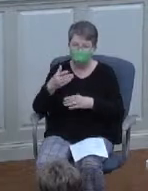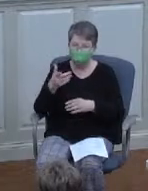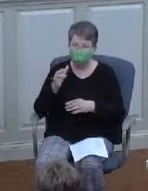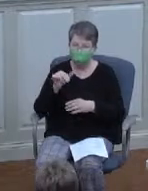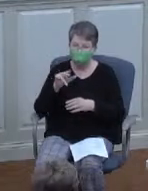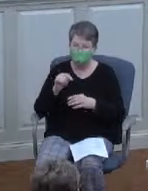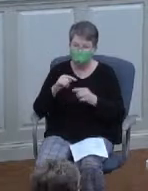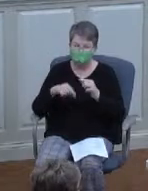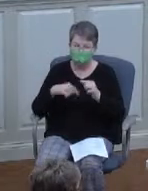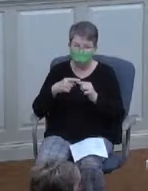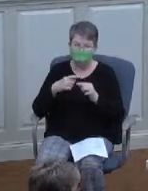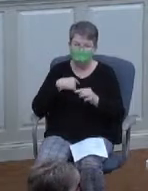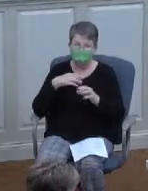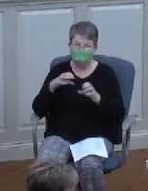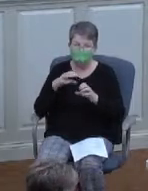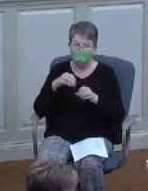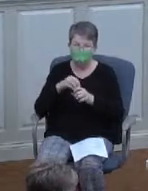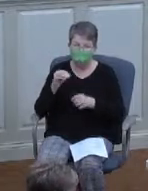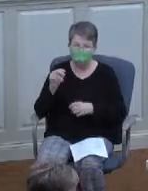good.